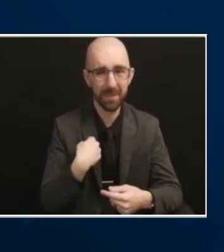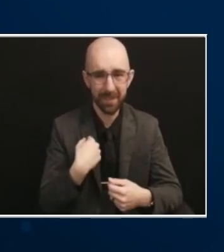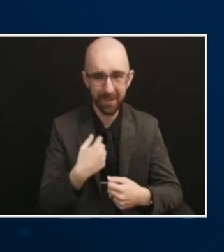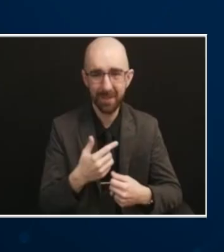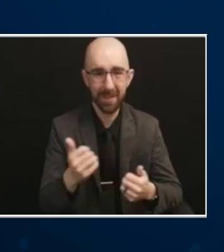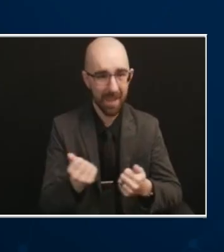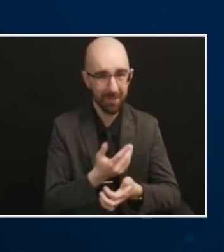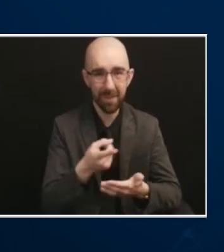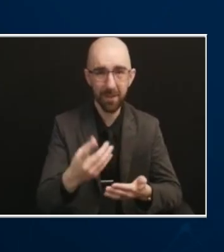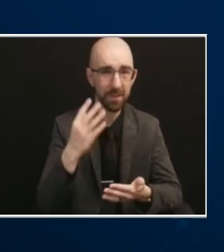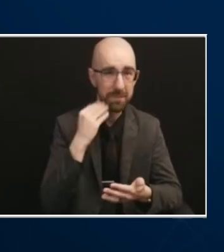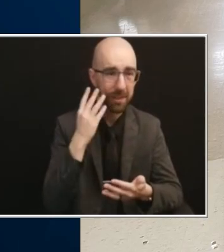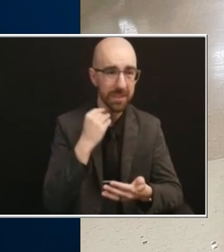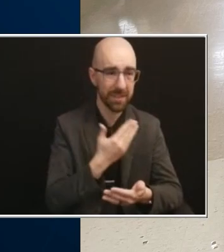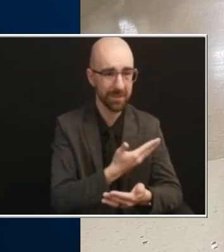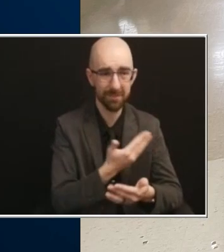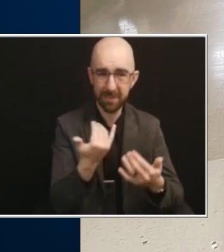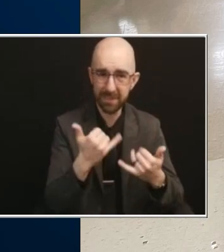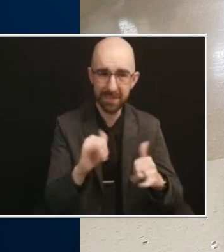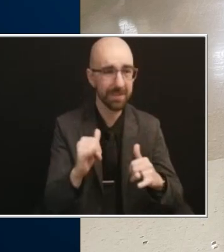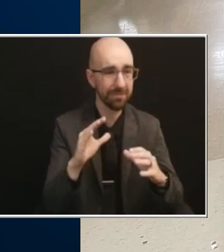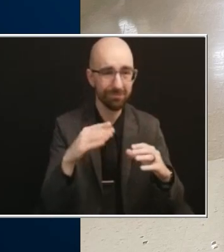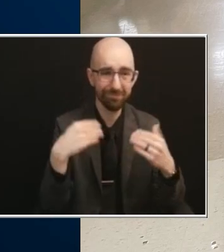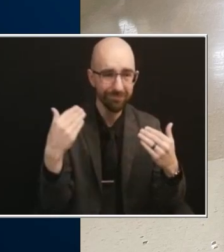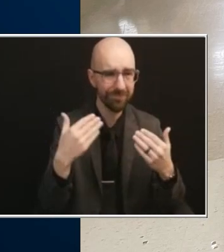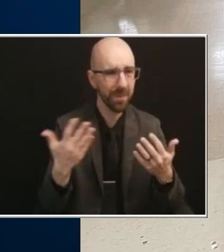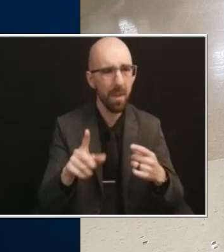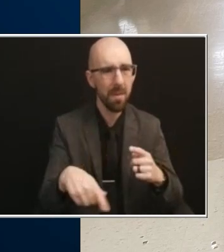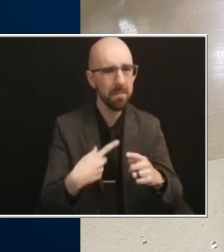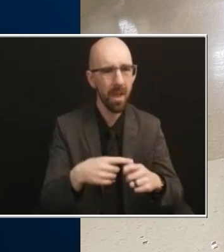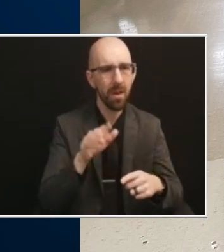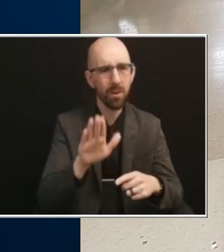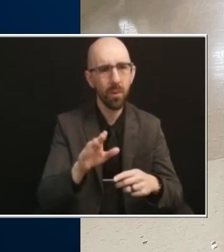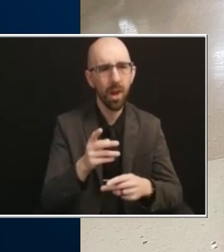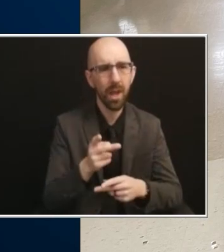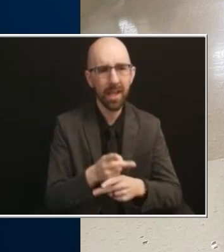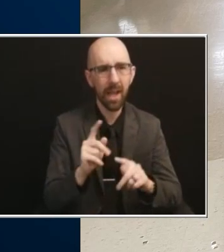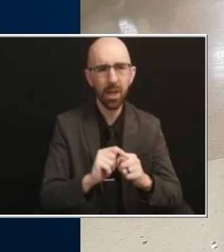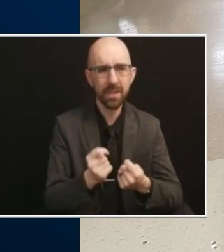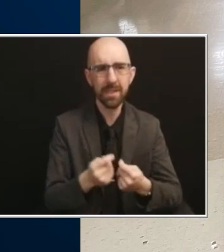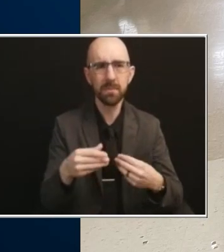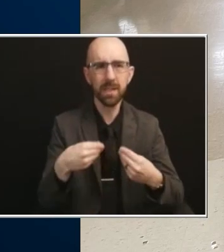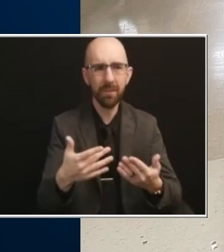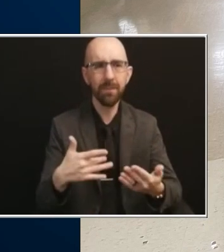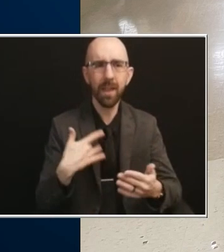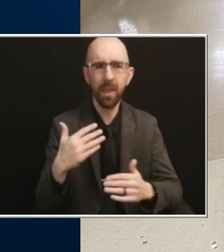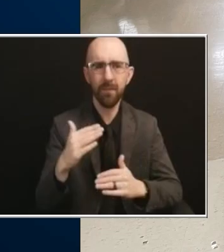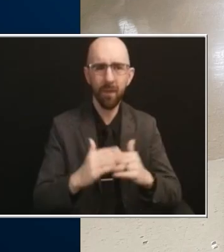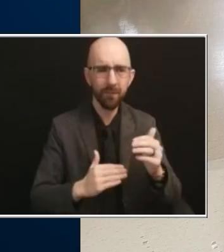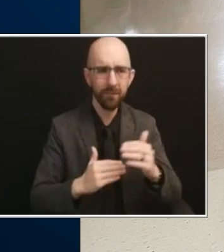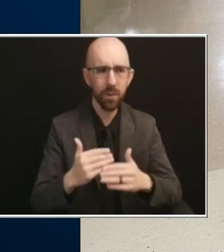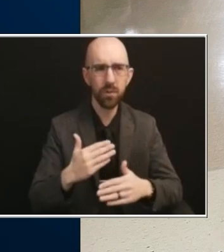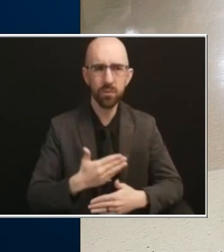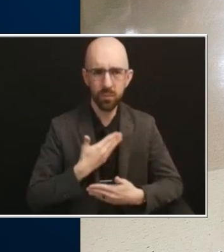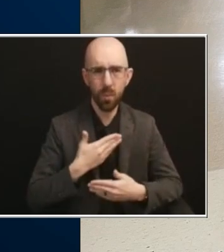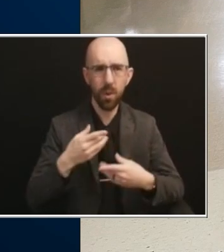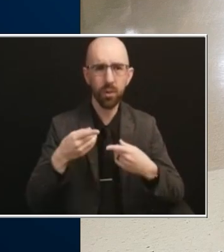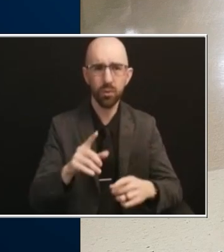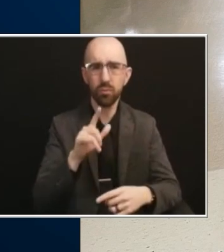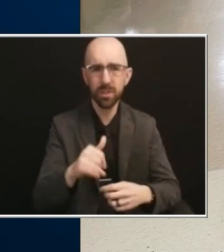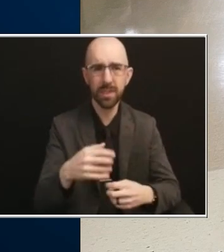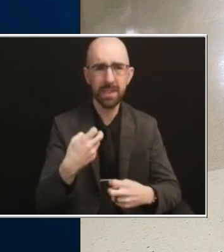through. What was it about your care team that gave you such comfort and joy during a really hard